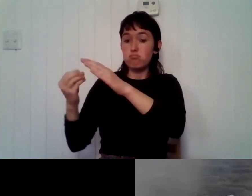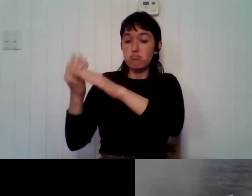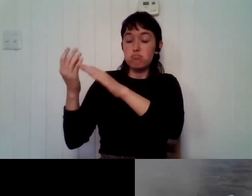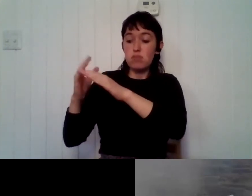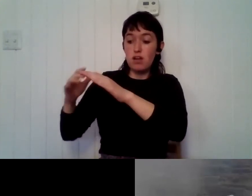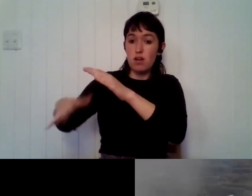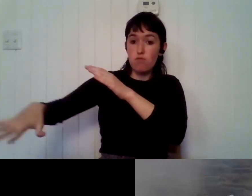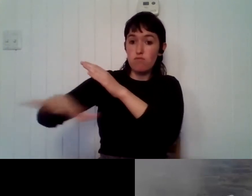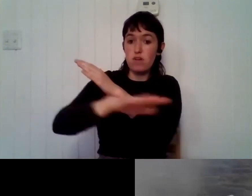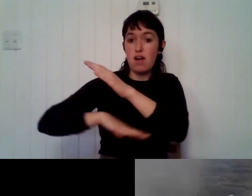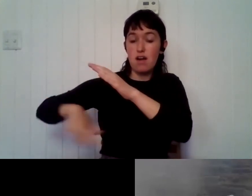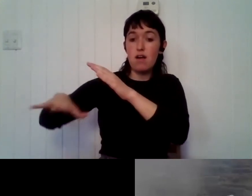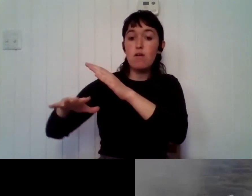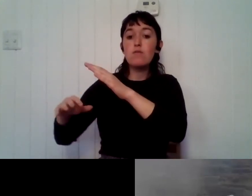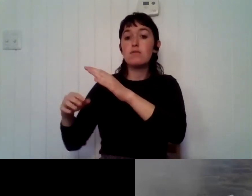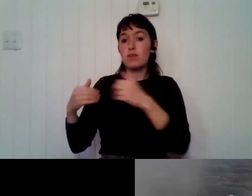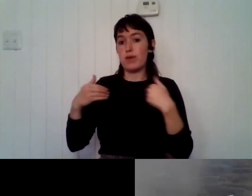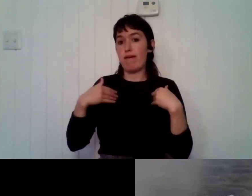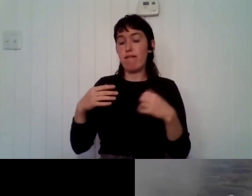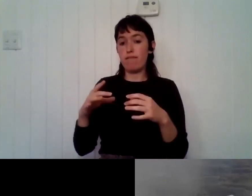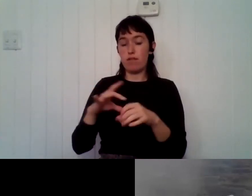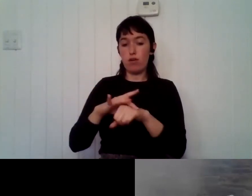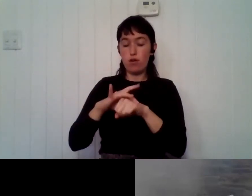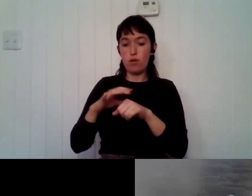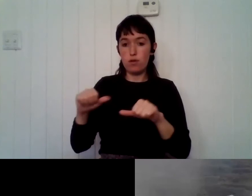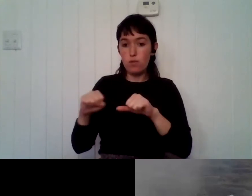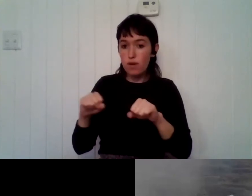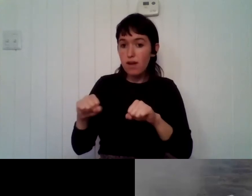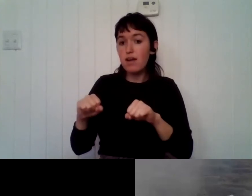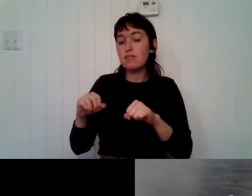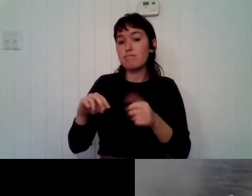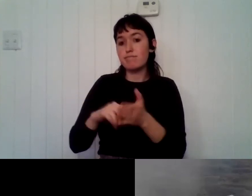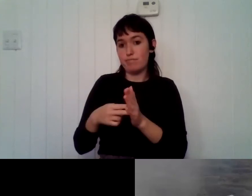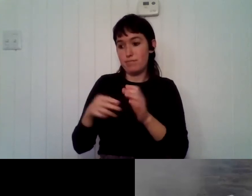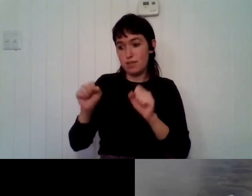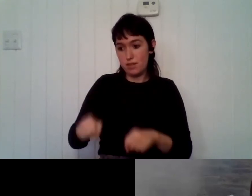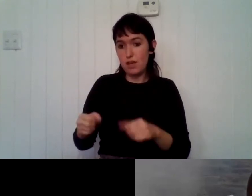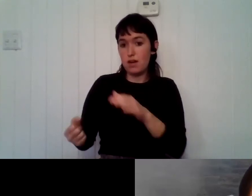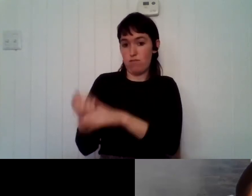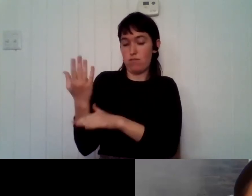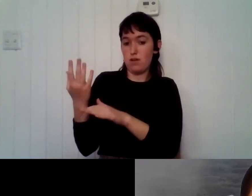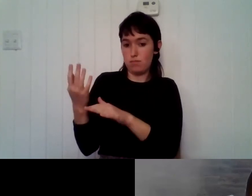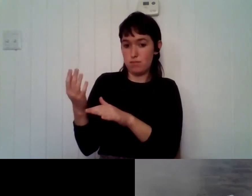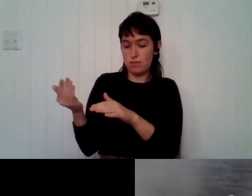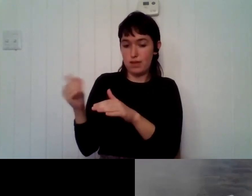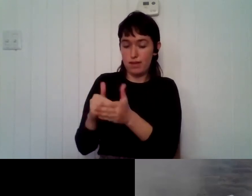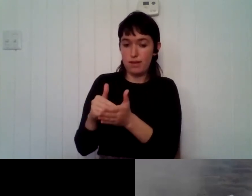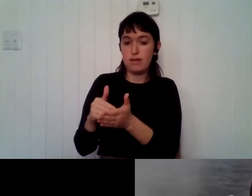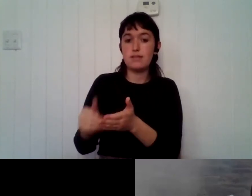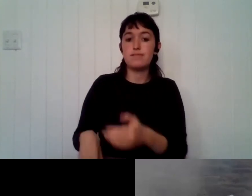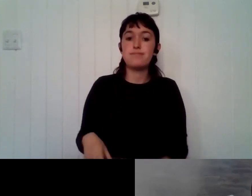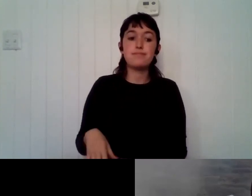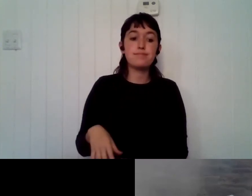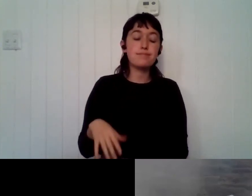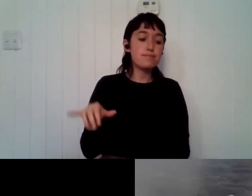means that there's an active magmatic system. And then volcanoes that are erupting right now. So it means that